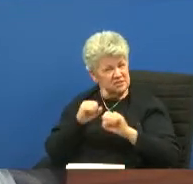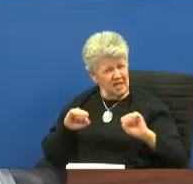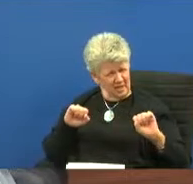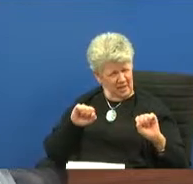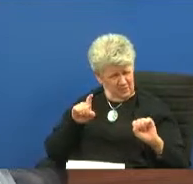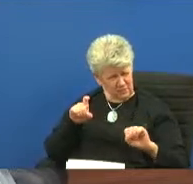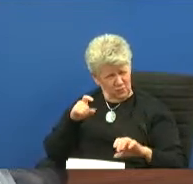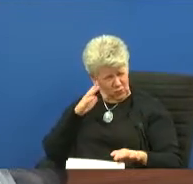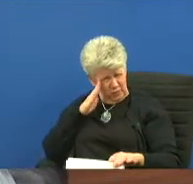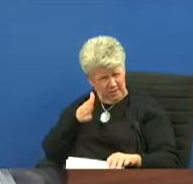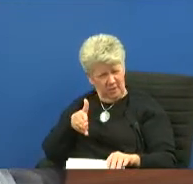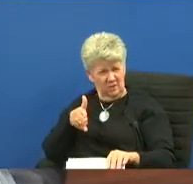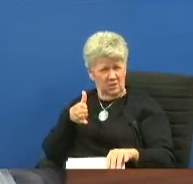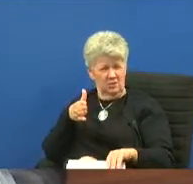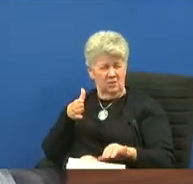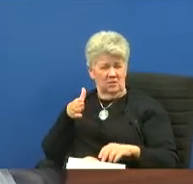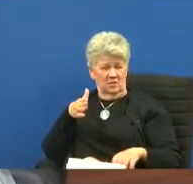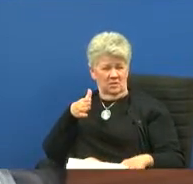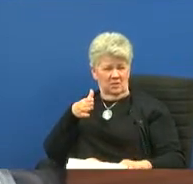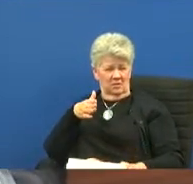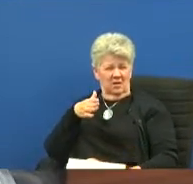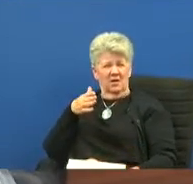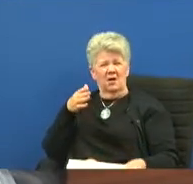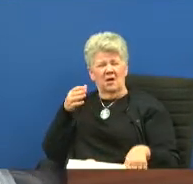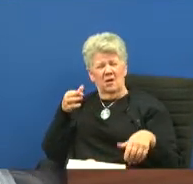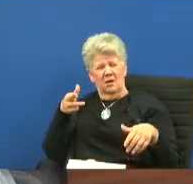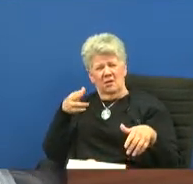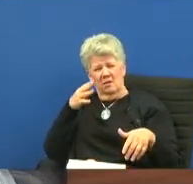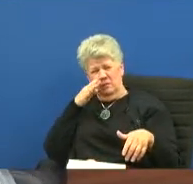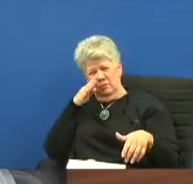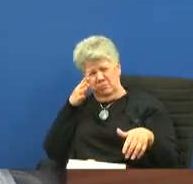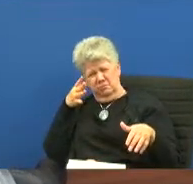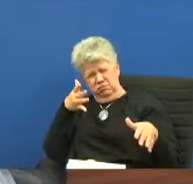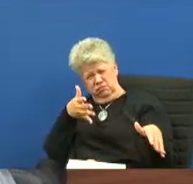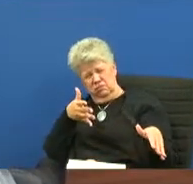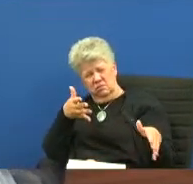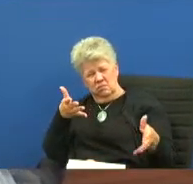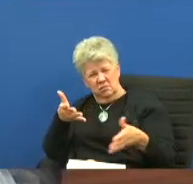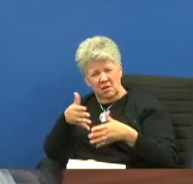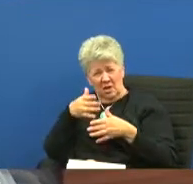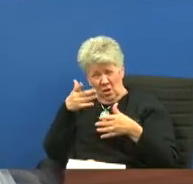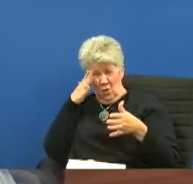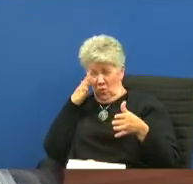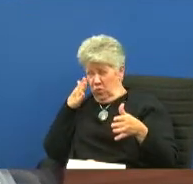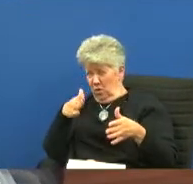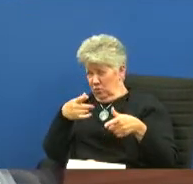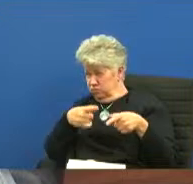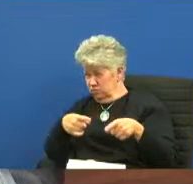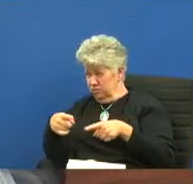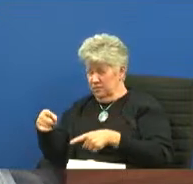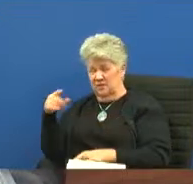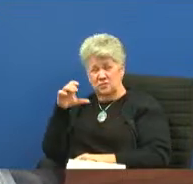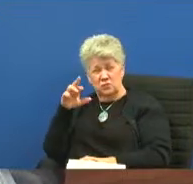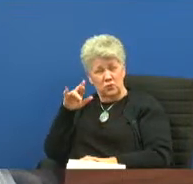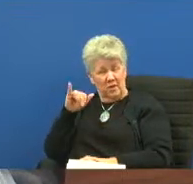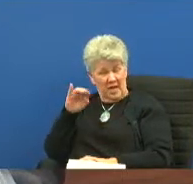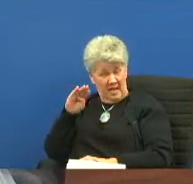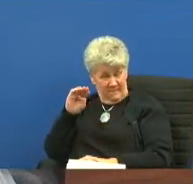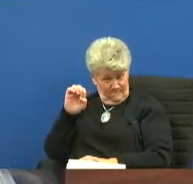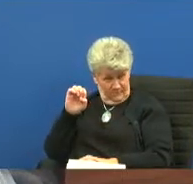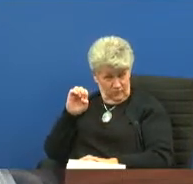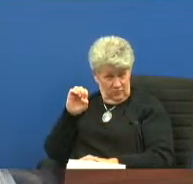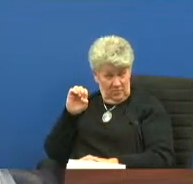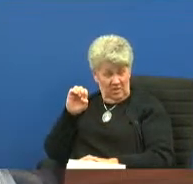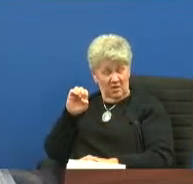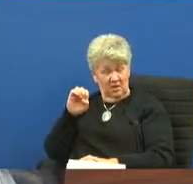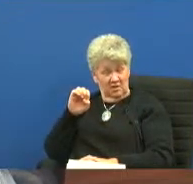of deterrent as far as prevention of crime, keeping the area up